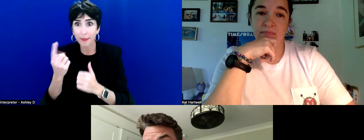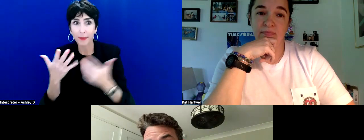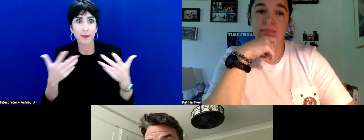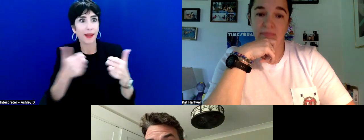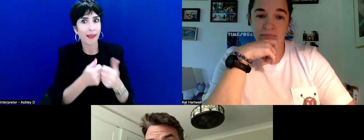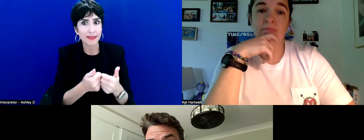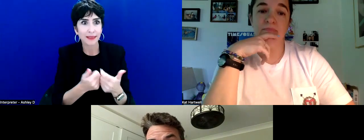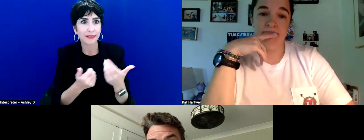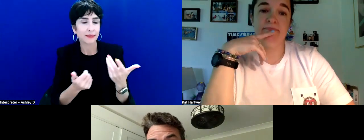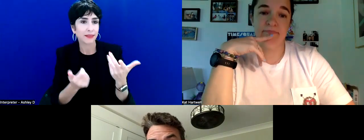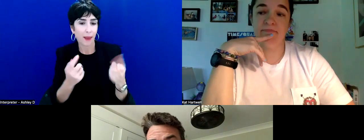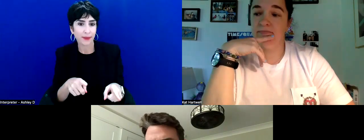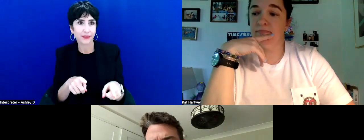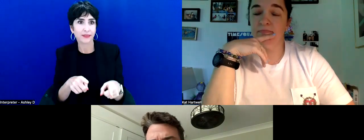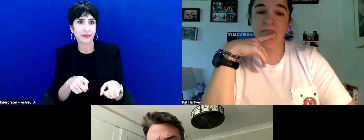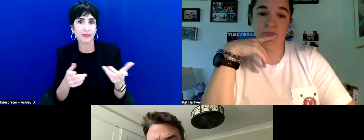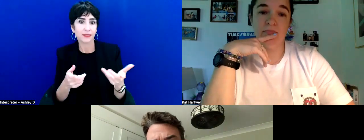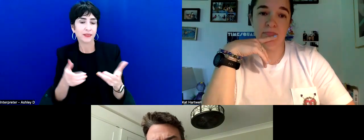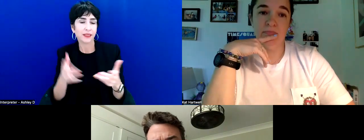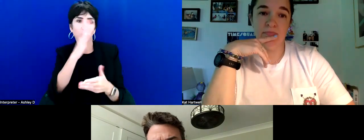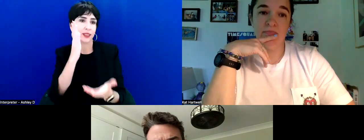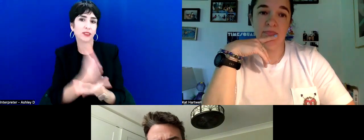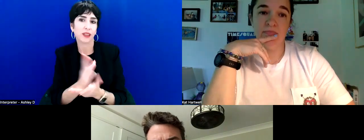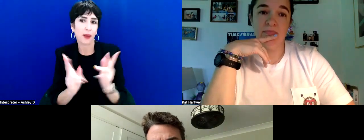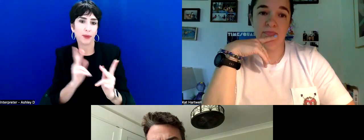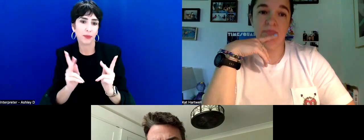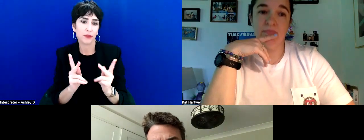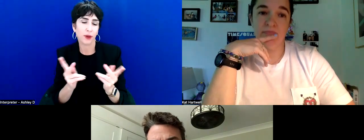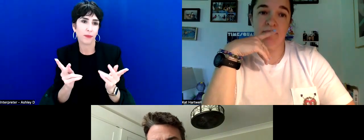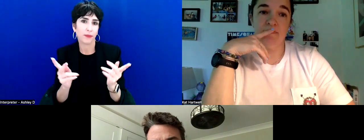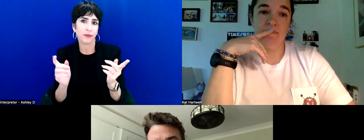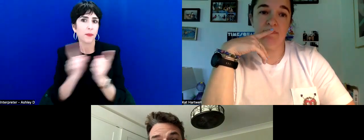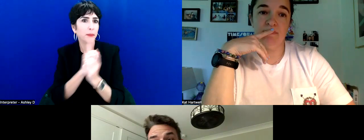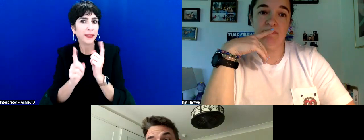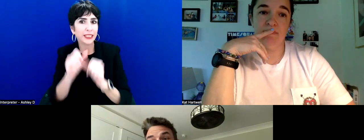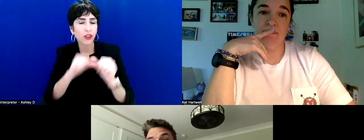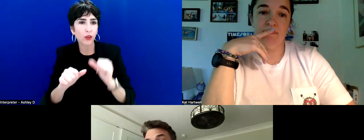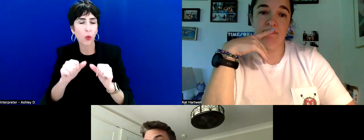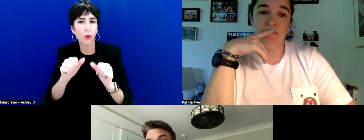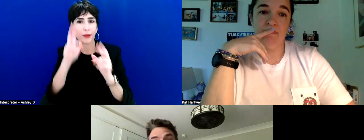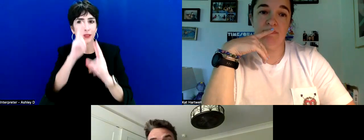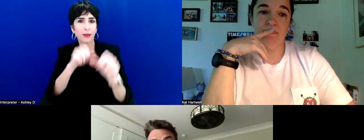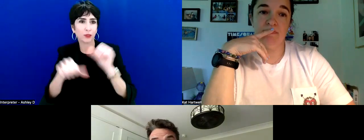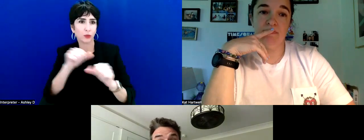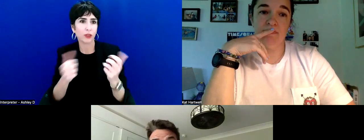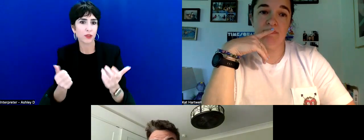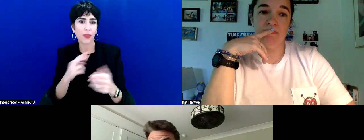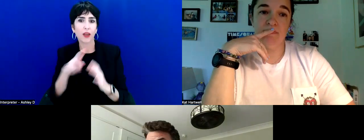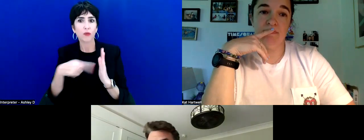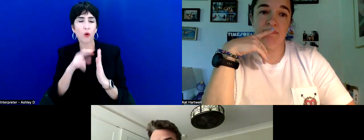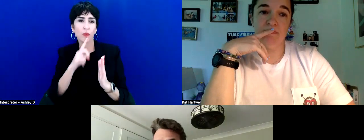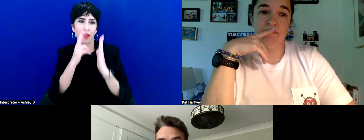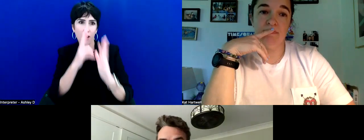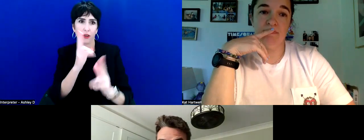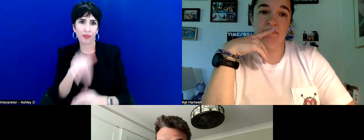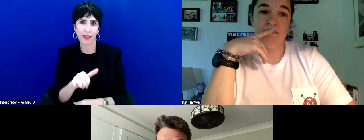and that should never stop people from being people with each other. So that was a role that really honored that, and